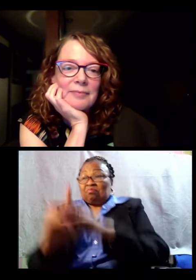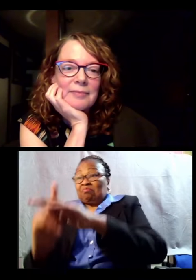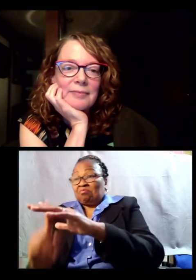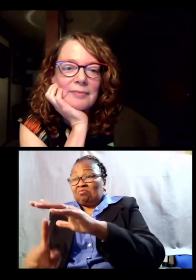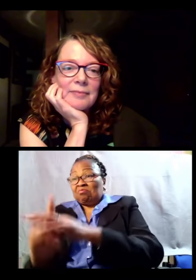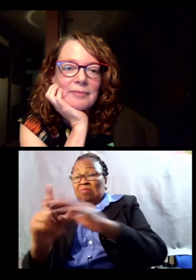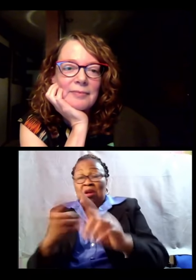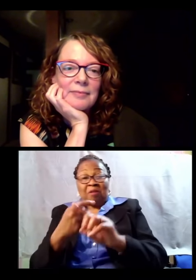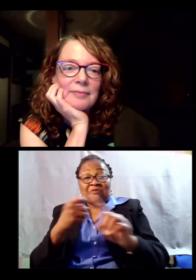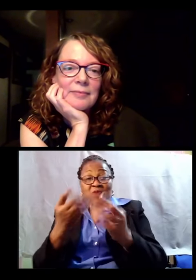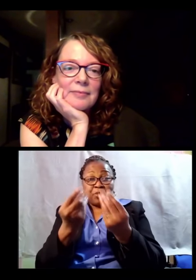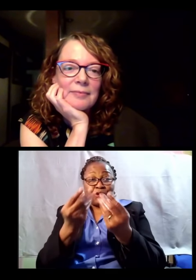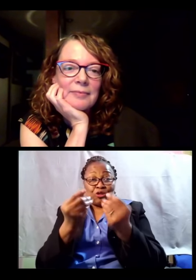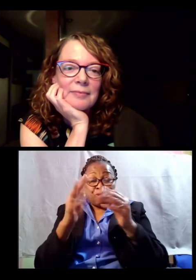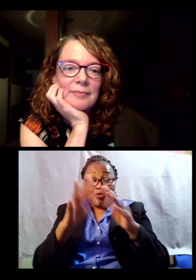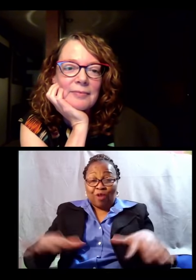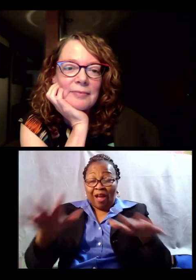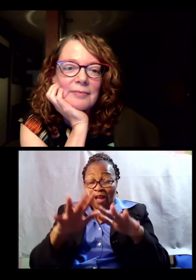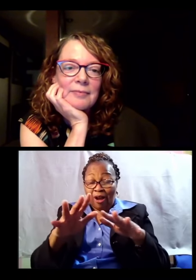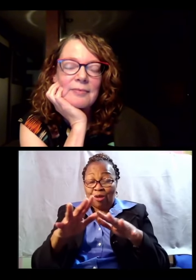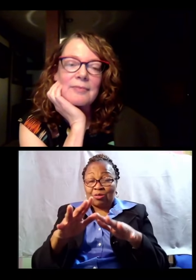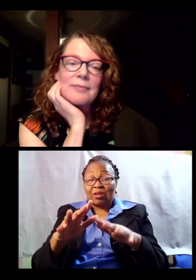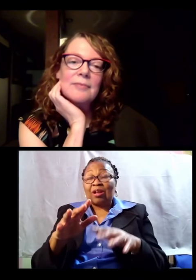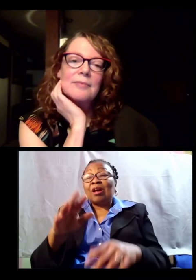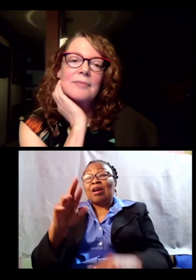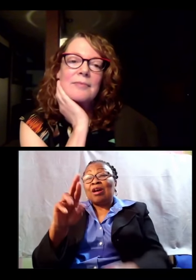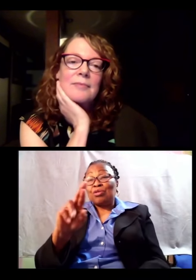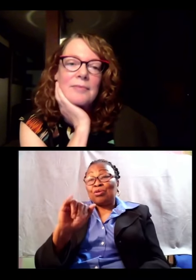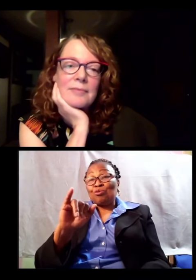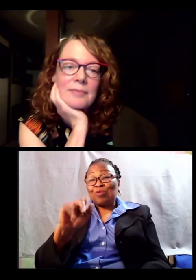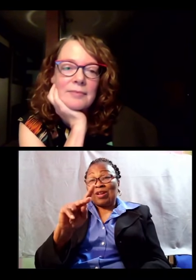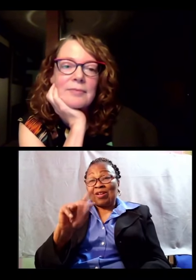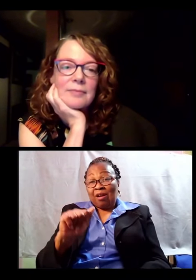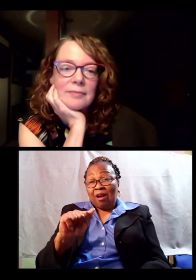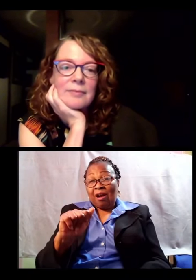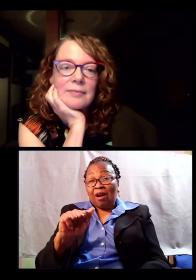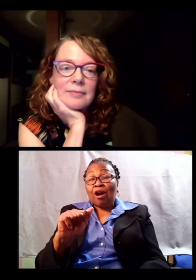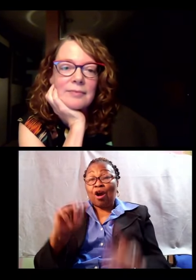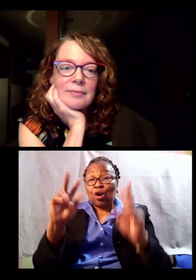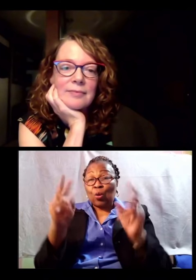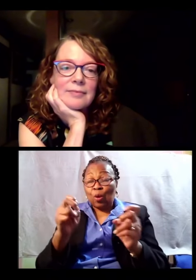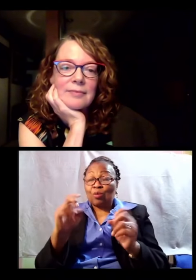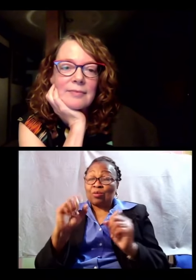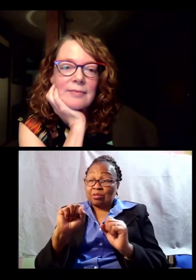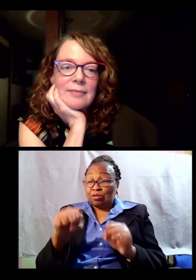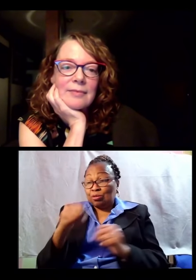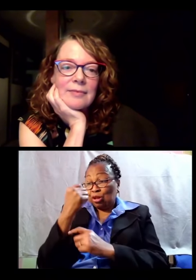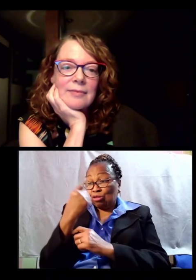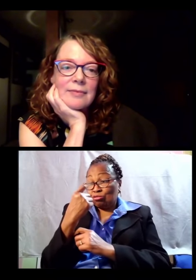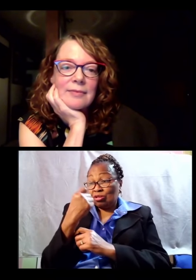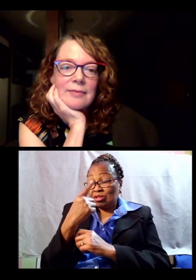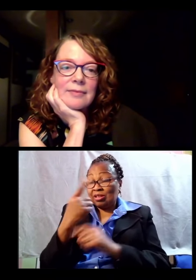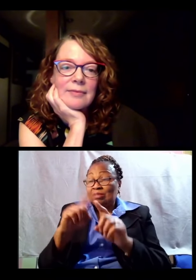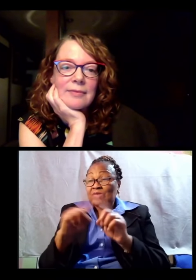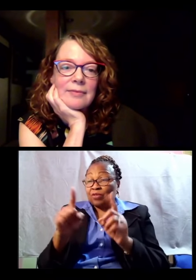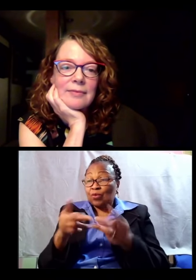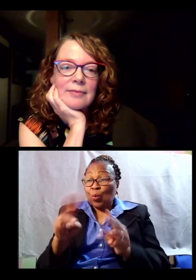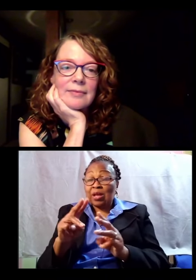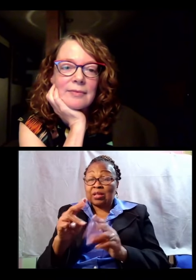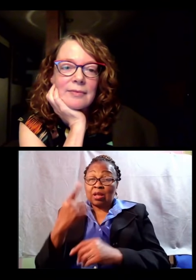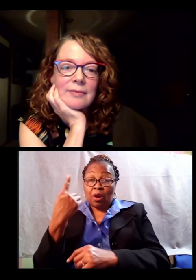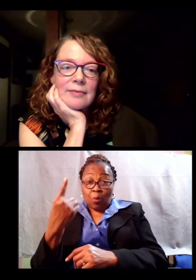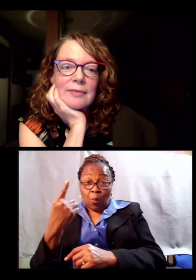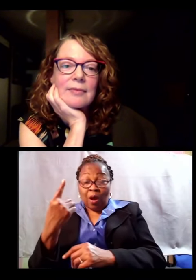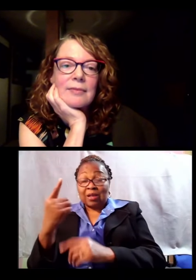So the Rilke quote is can be read a number of different ways. One of them would be quite positive. The image would be